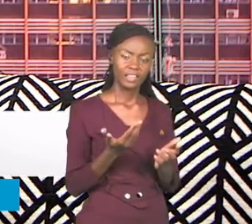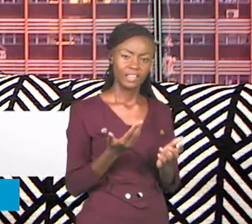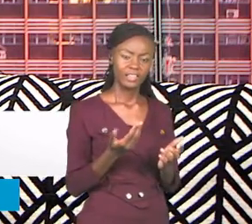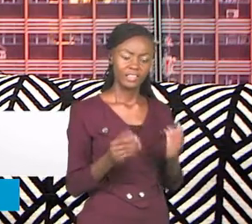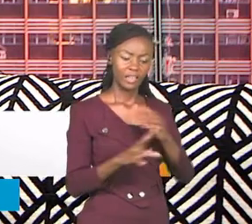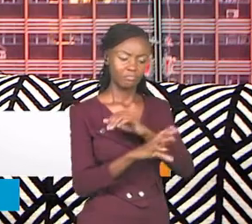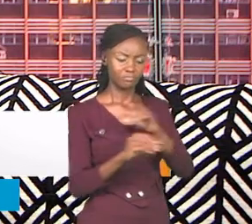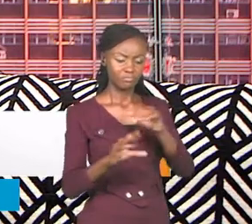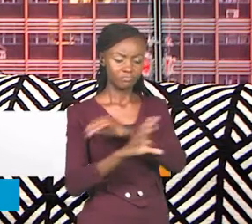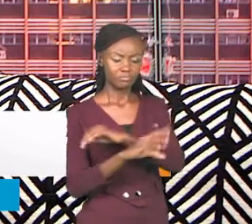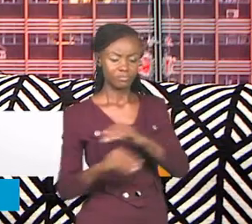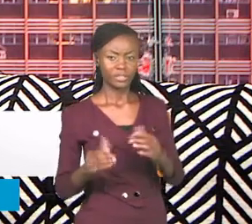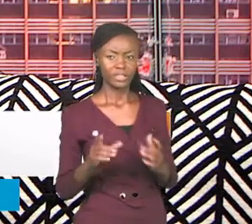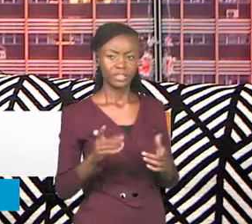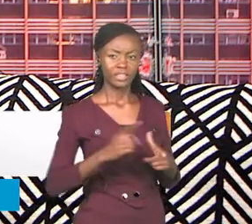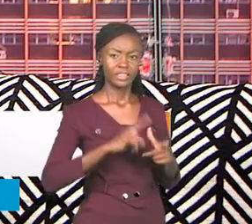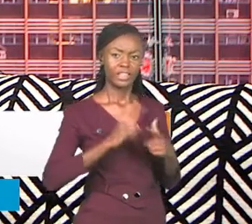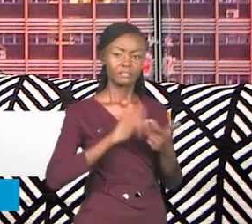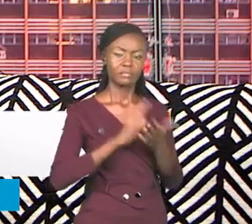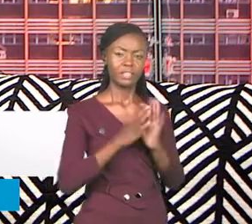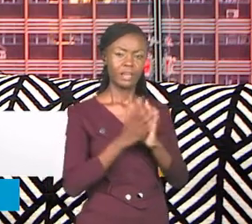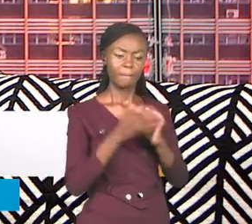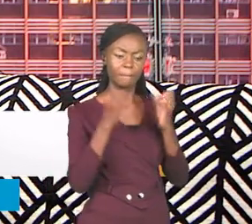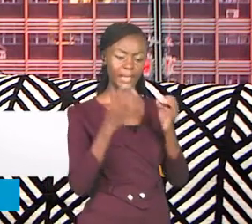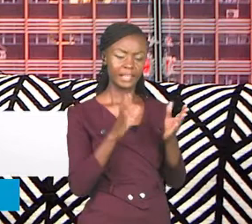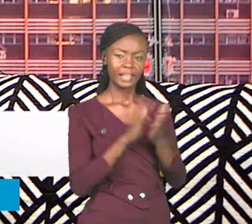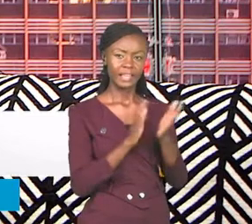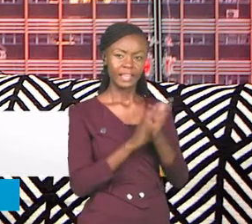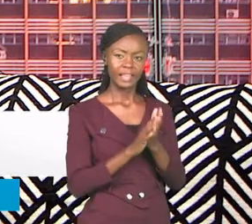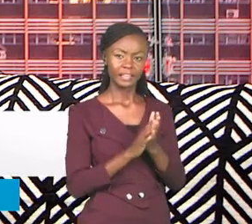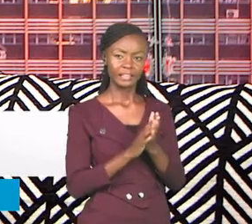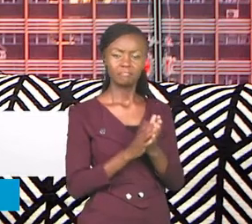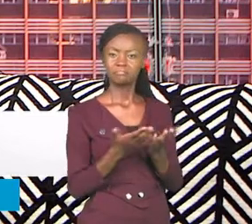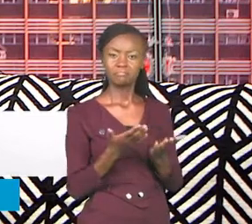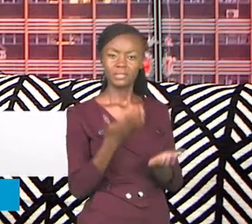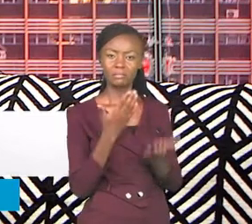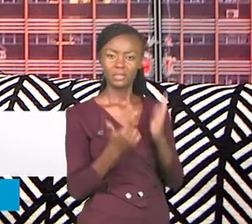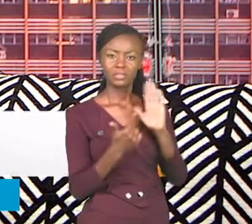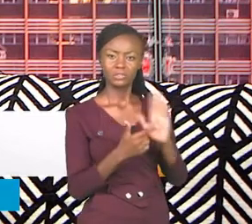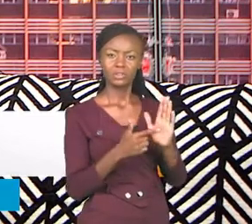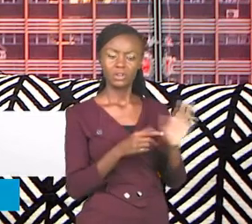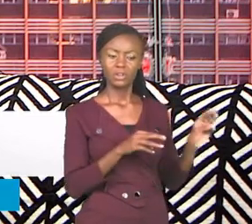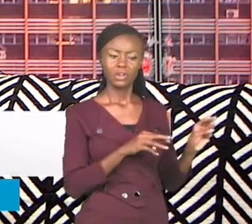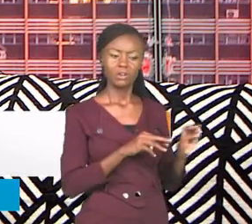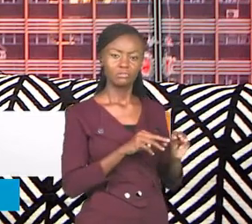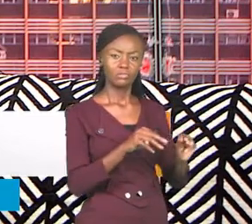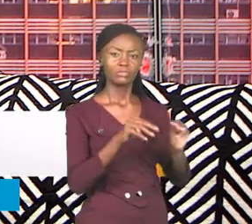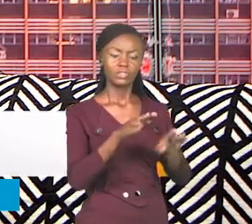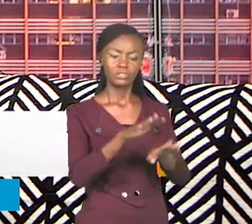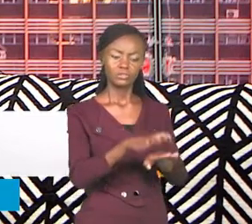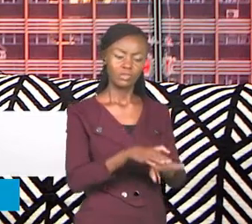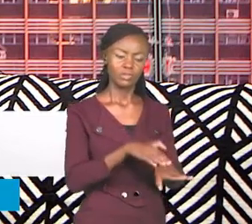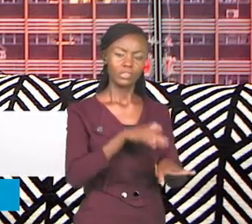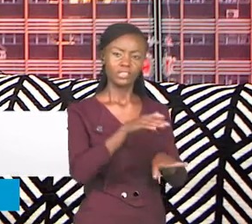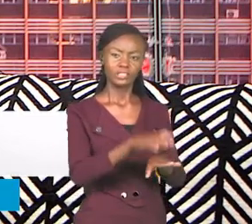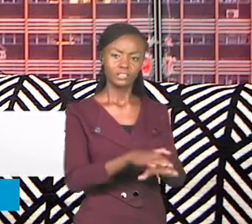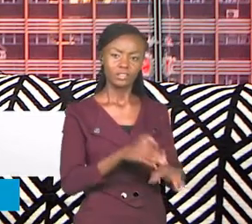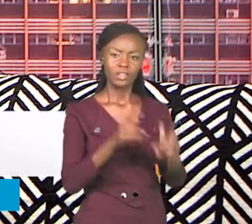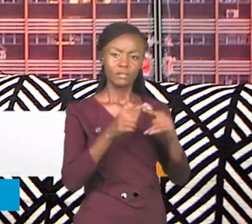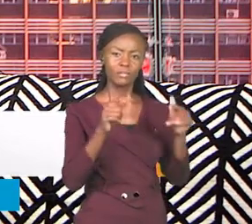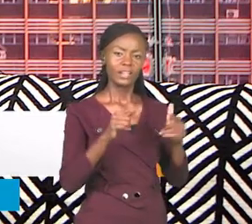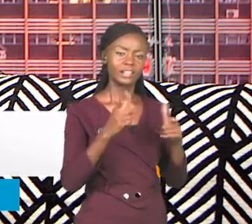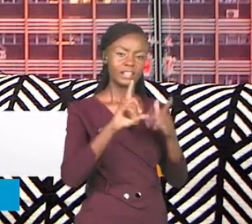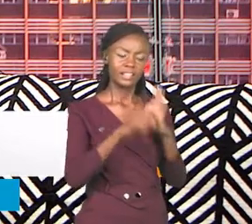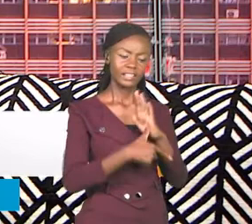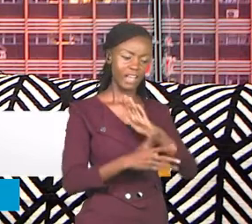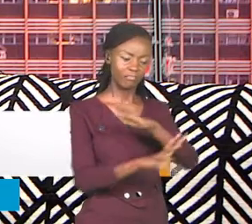pickpockets, they'll come so many and pretend like, you know, we are moving at a very slow pace, yeah. and they keep